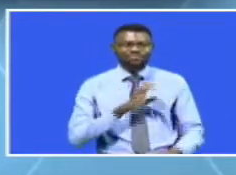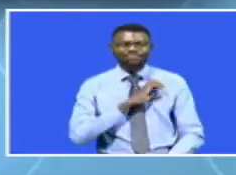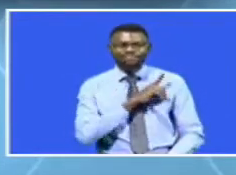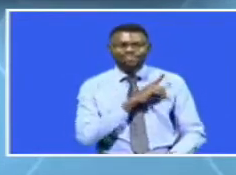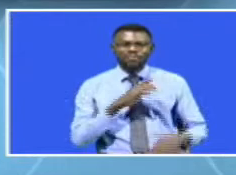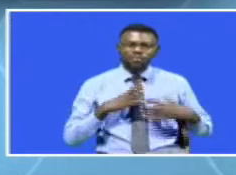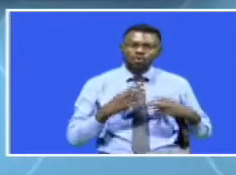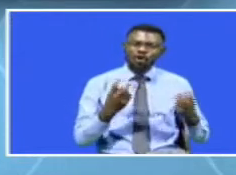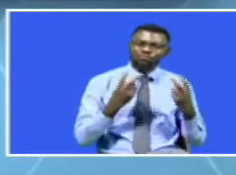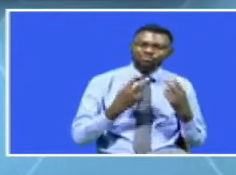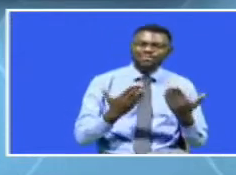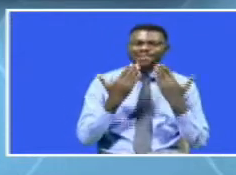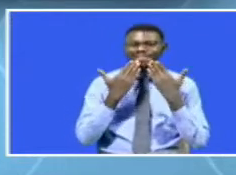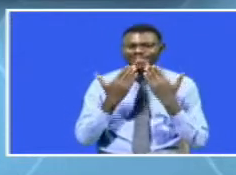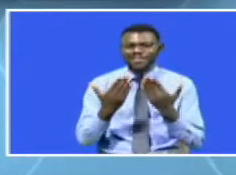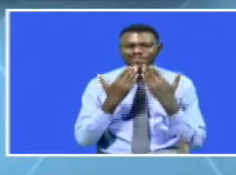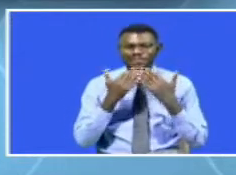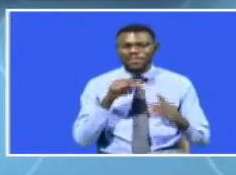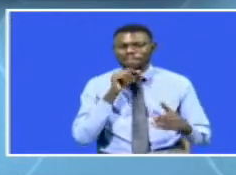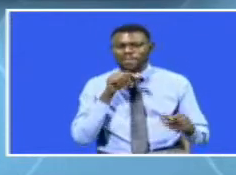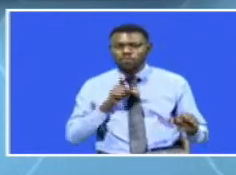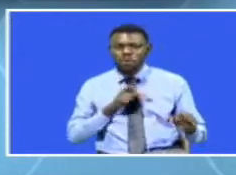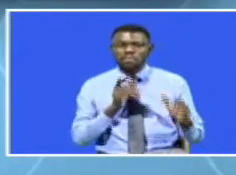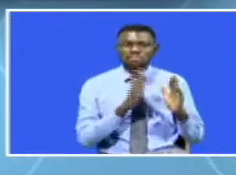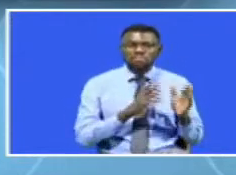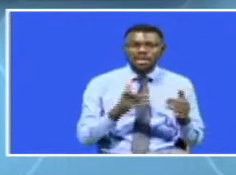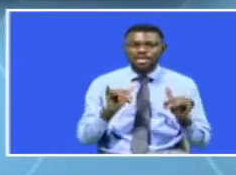our viewers, Asante Sana for your time. To the men and the women behind the